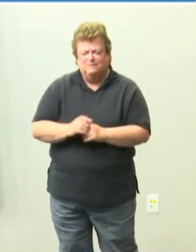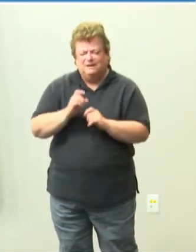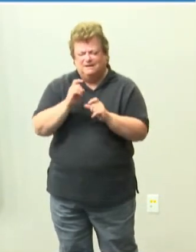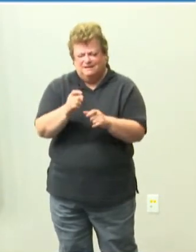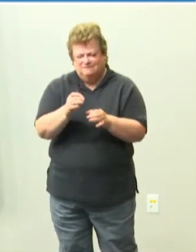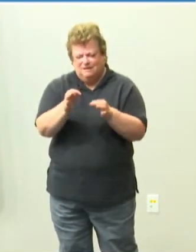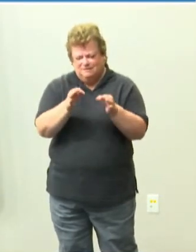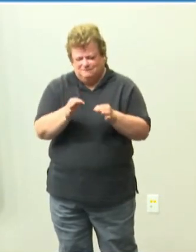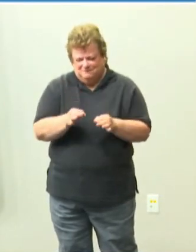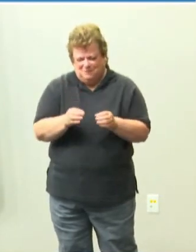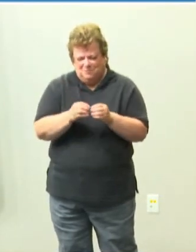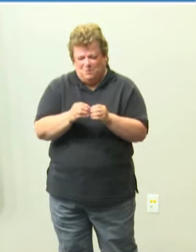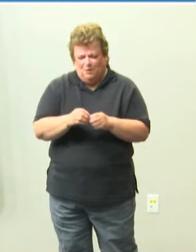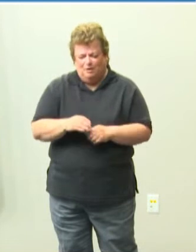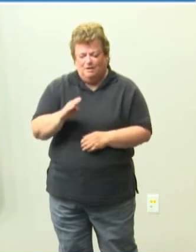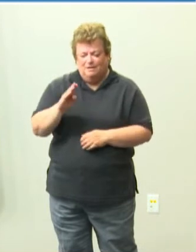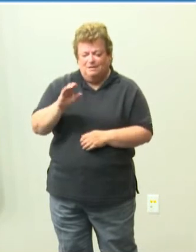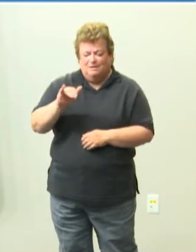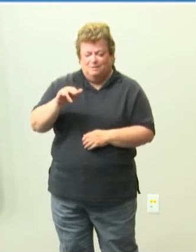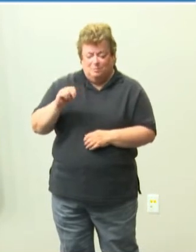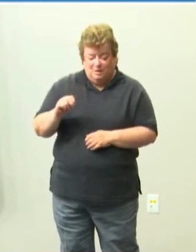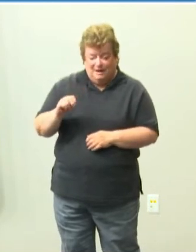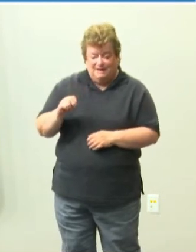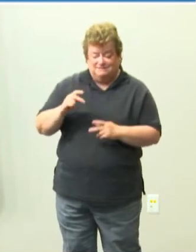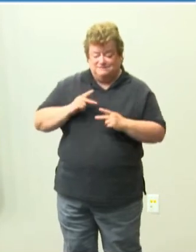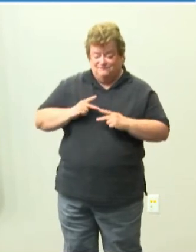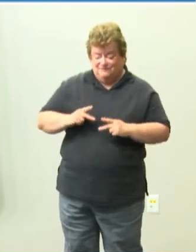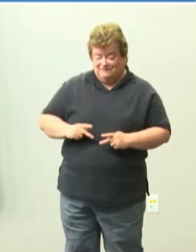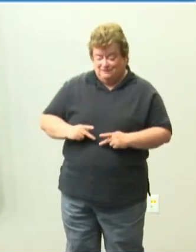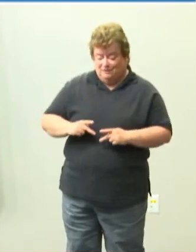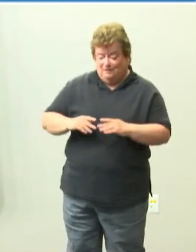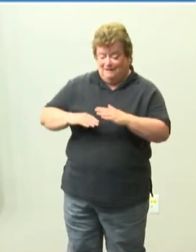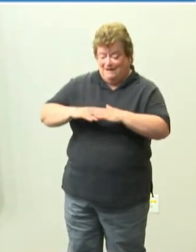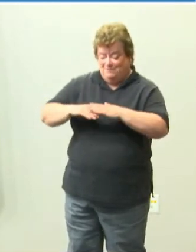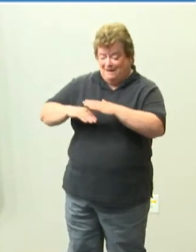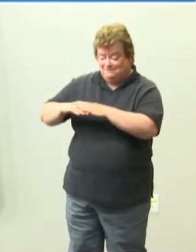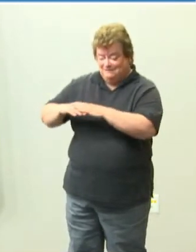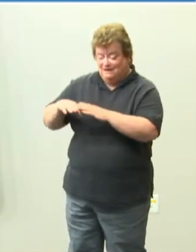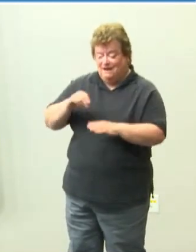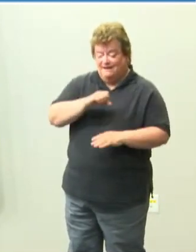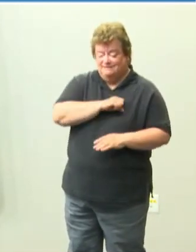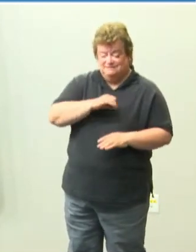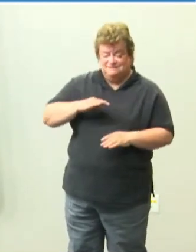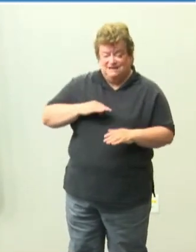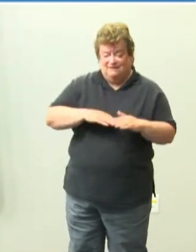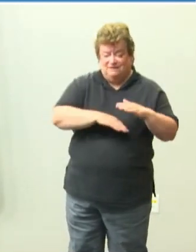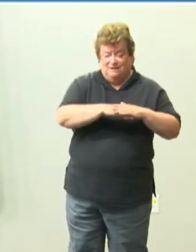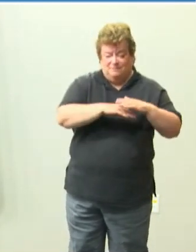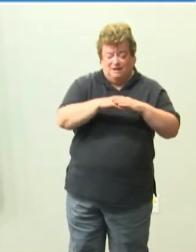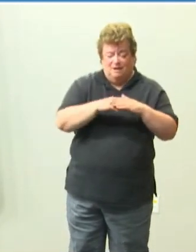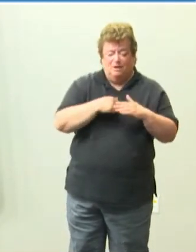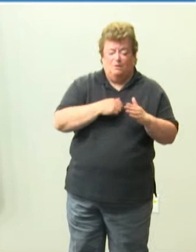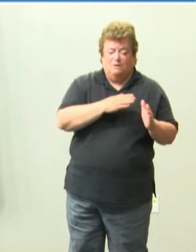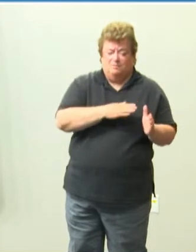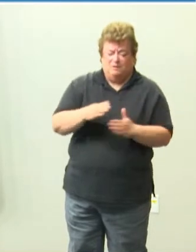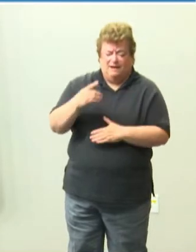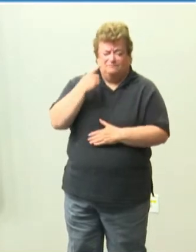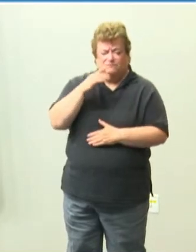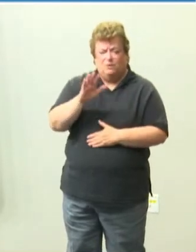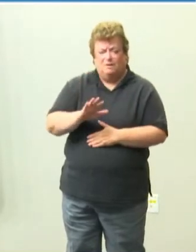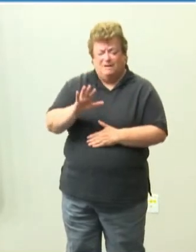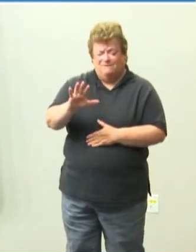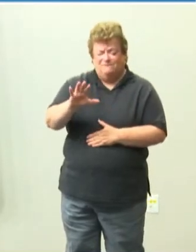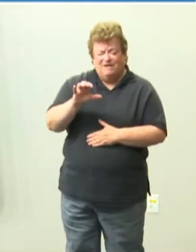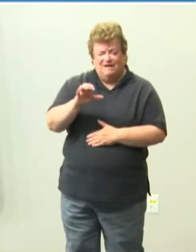context. Bryan's physical capacity and our staff capacity, we plan for about 500 patients